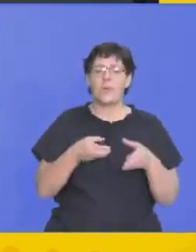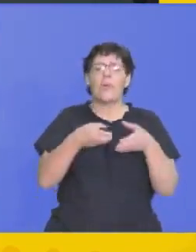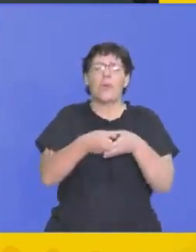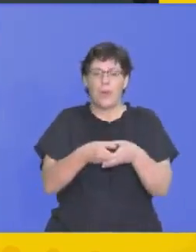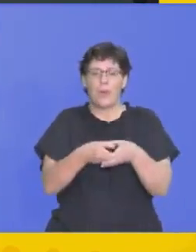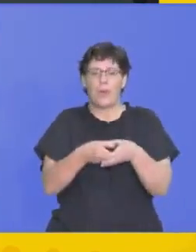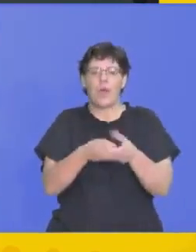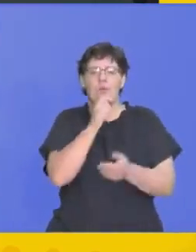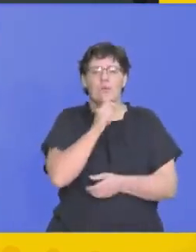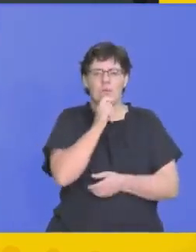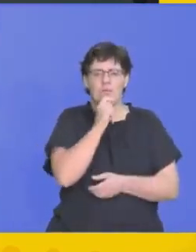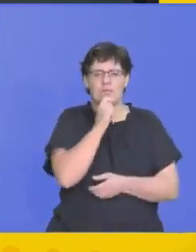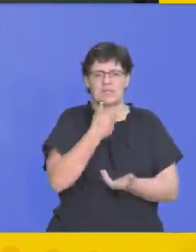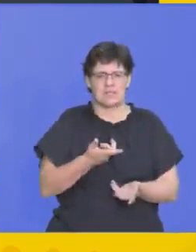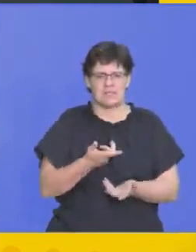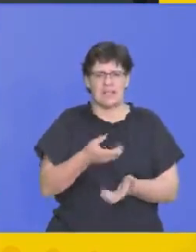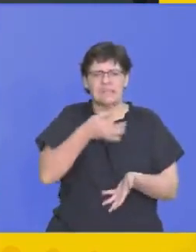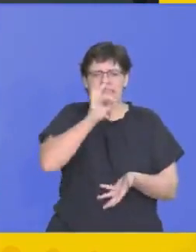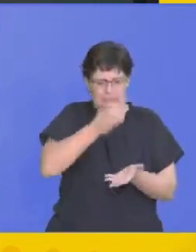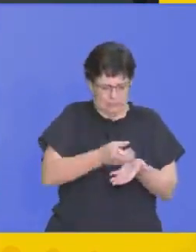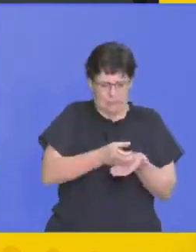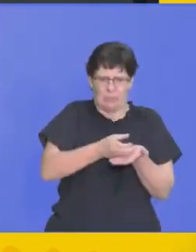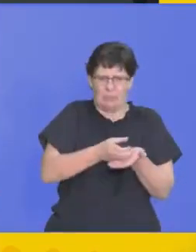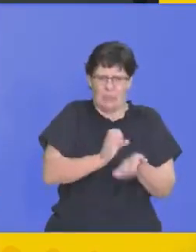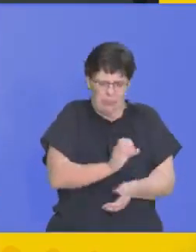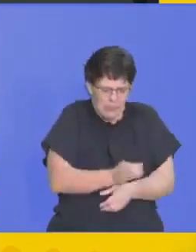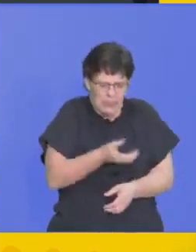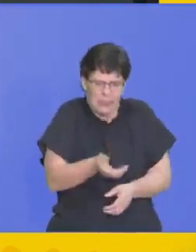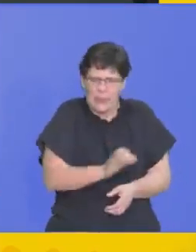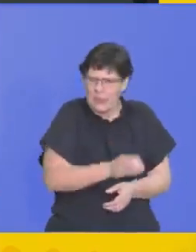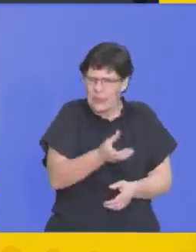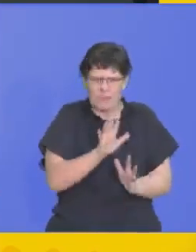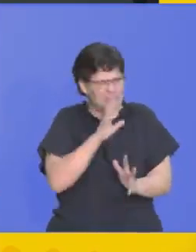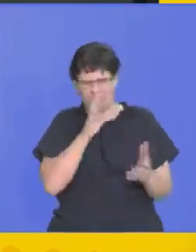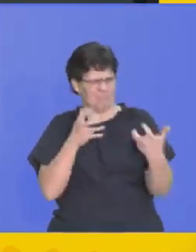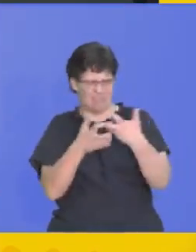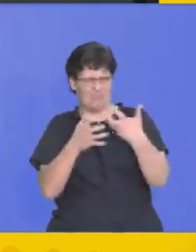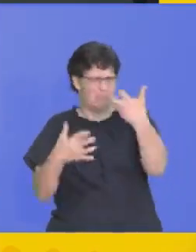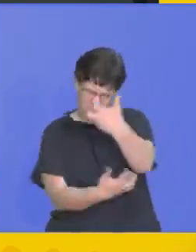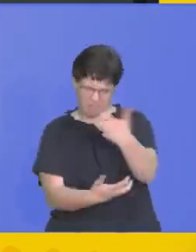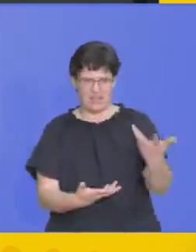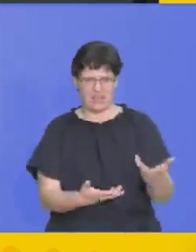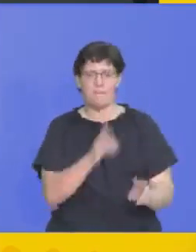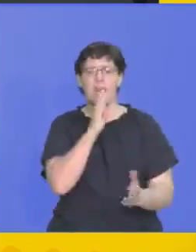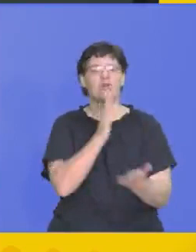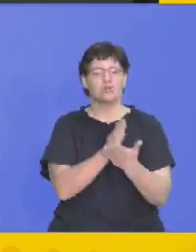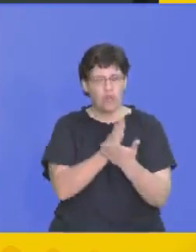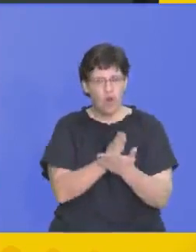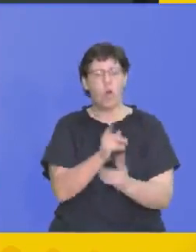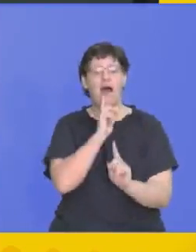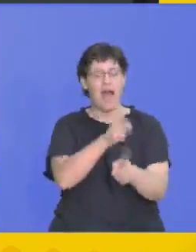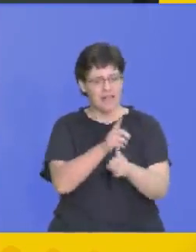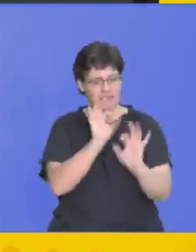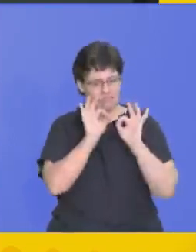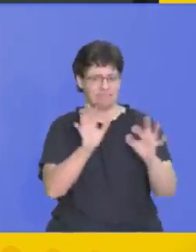pool? And what ended up happening was that the bucket that they used was like the size of a teacup. So it didn't make sense. Make sure